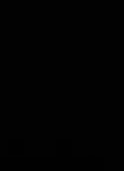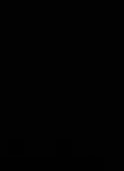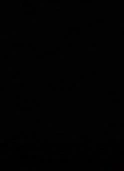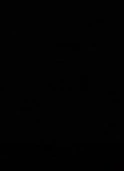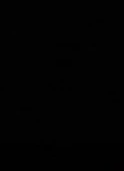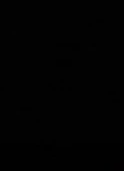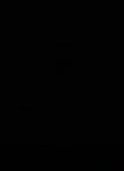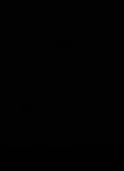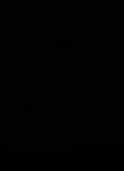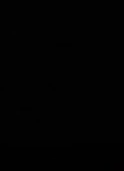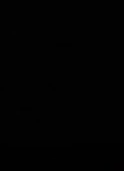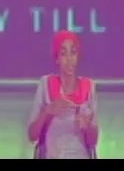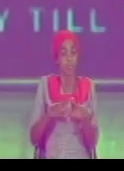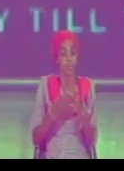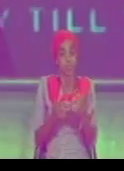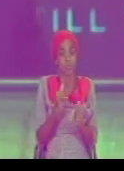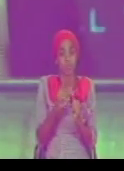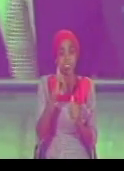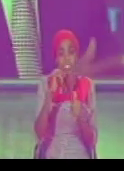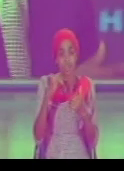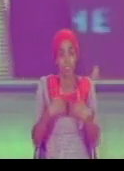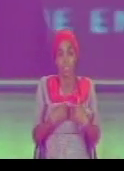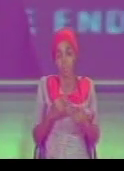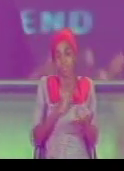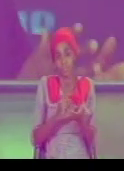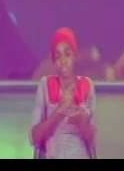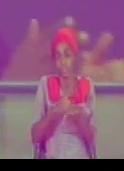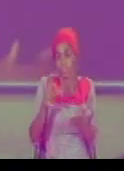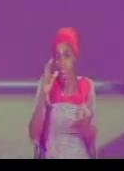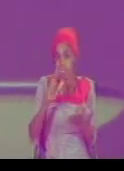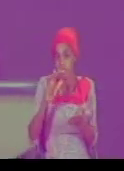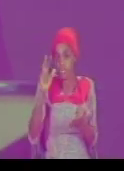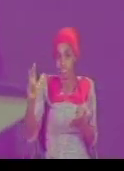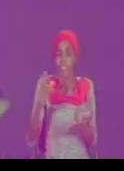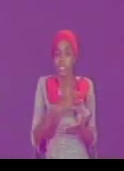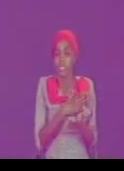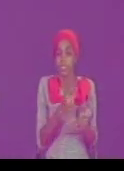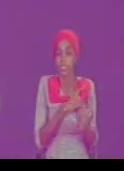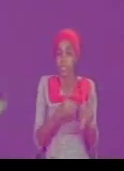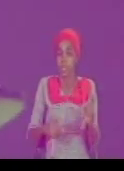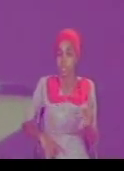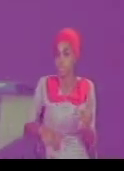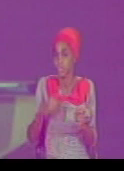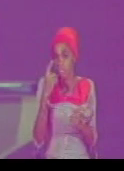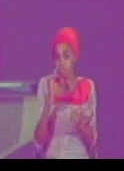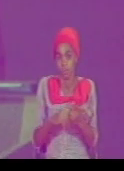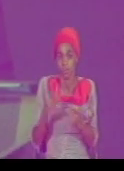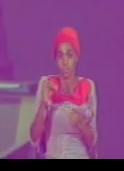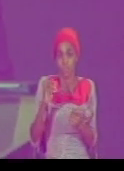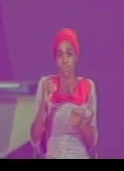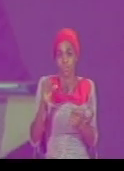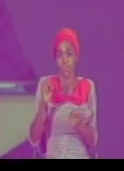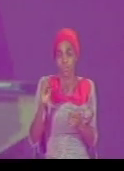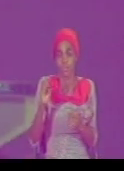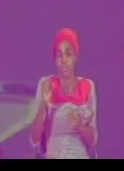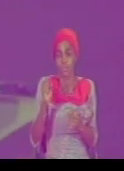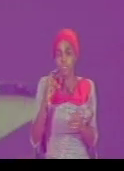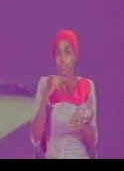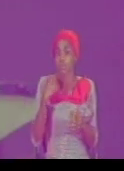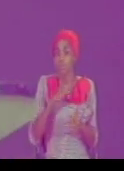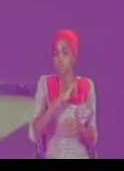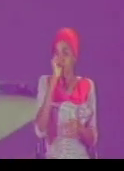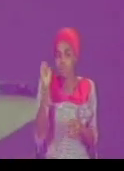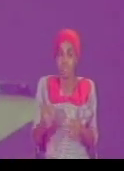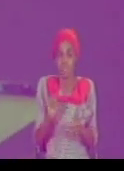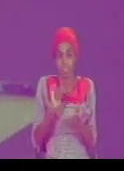thou hast. 3, and the Lord said unto Moses, whosoever hath sinned against